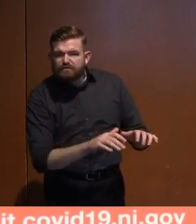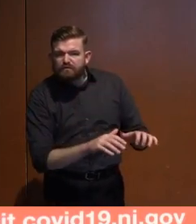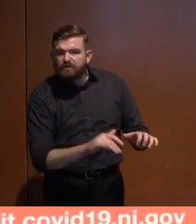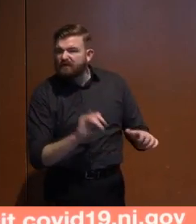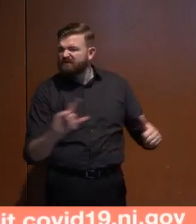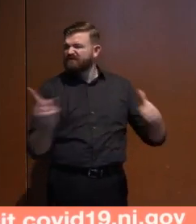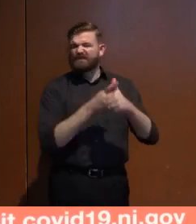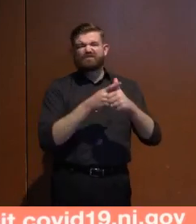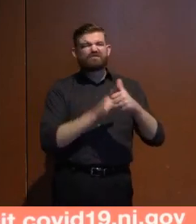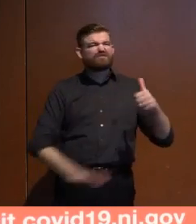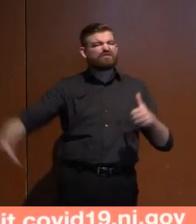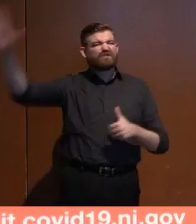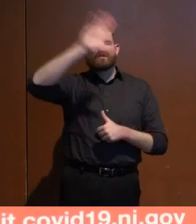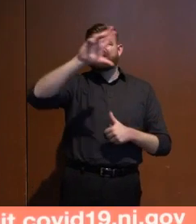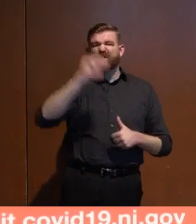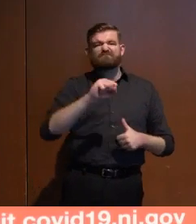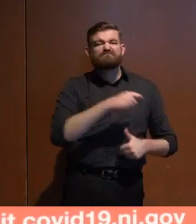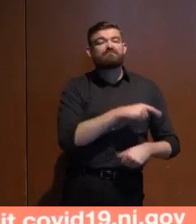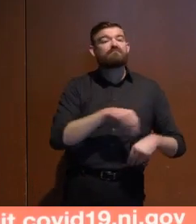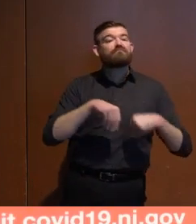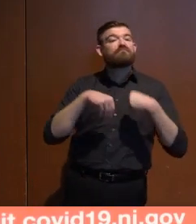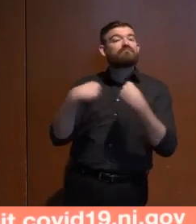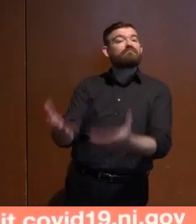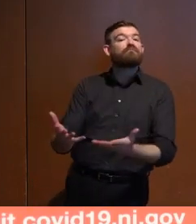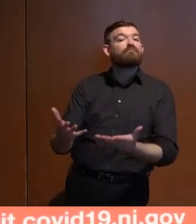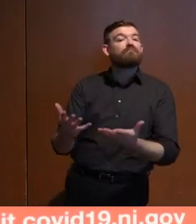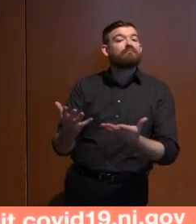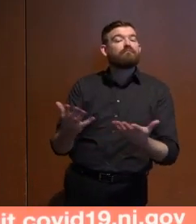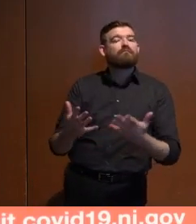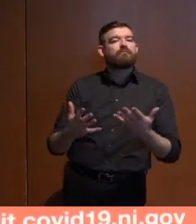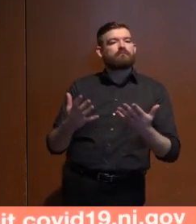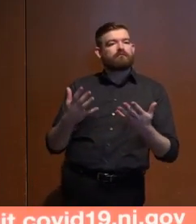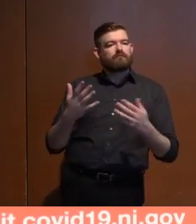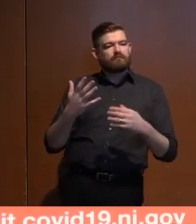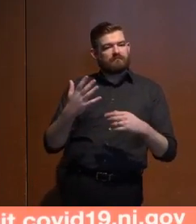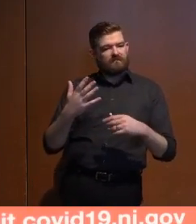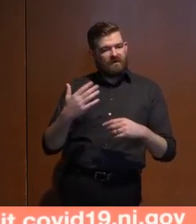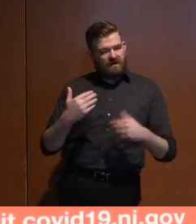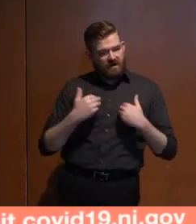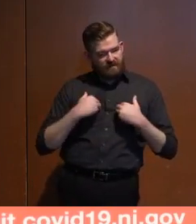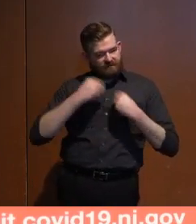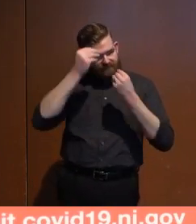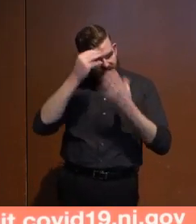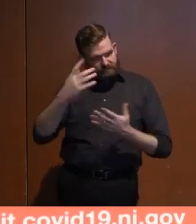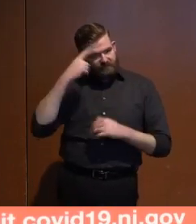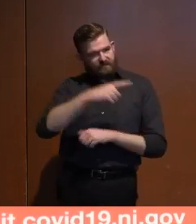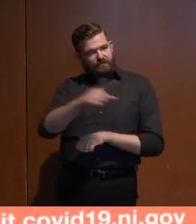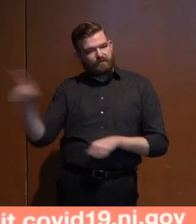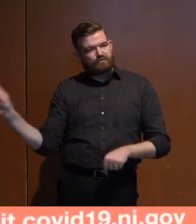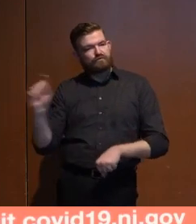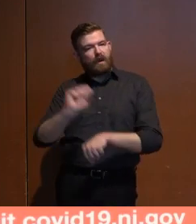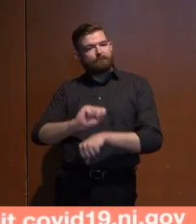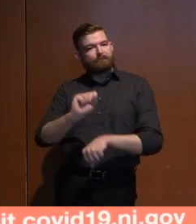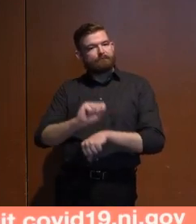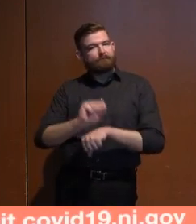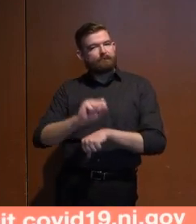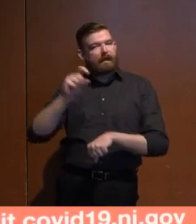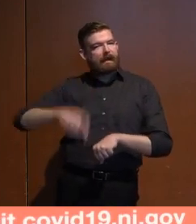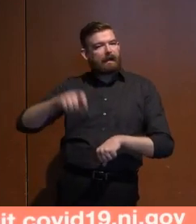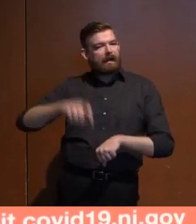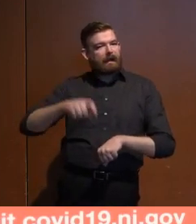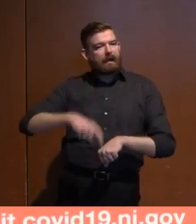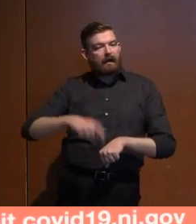to provide in less than 72 hours information for job seekers about new jobs that are available to people.